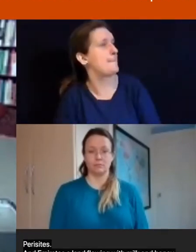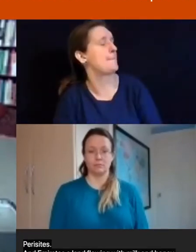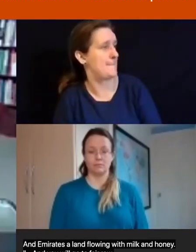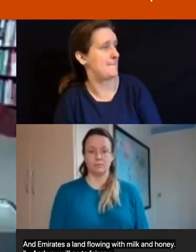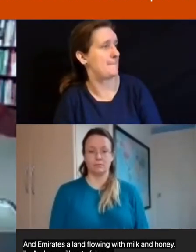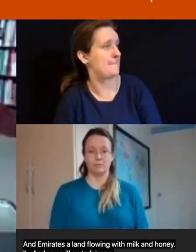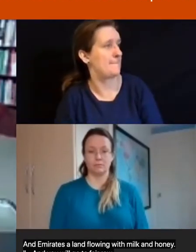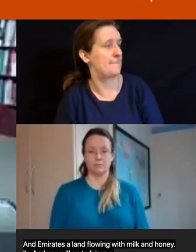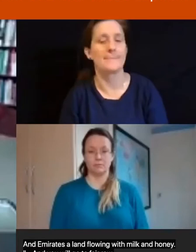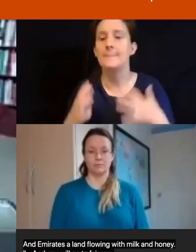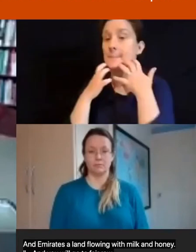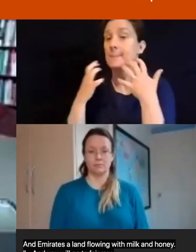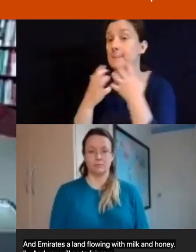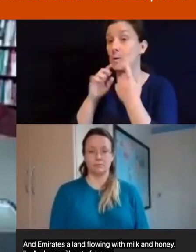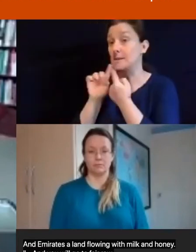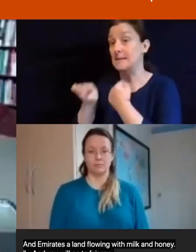And Moses said,